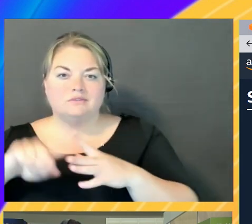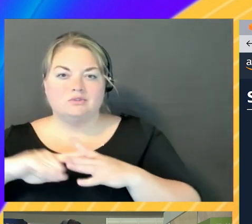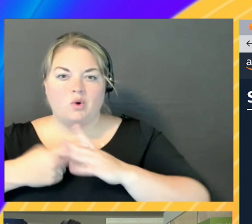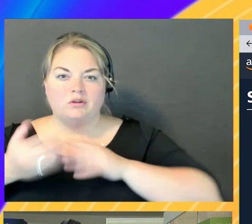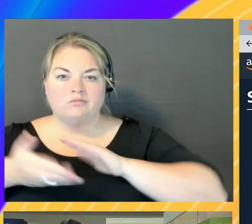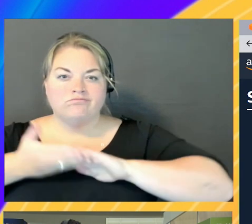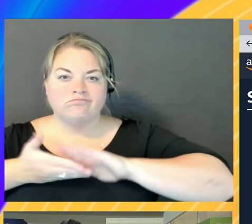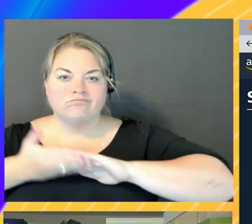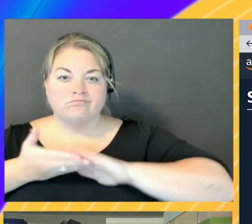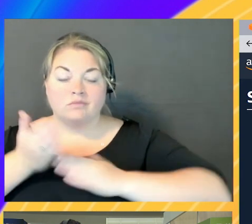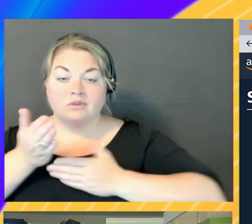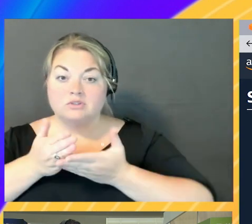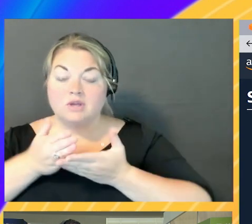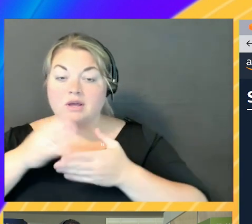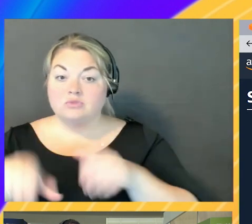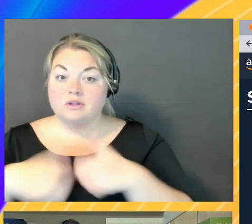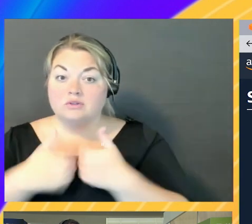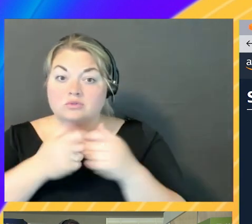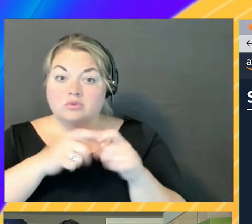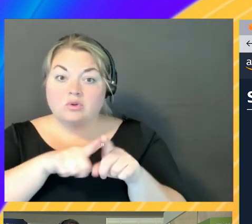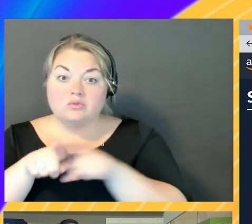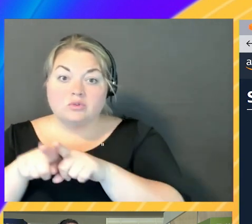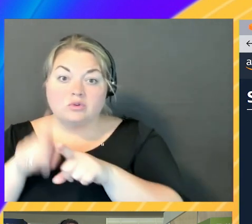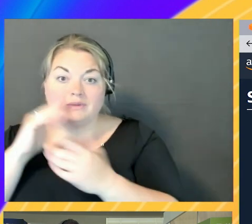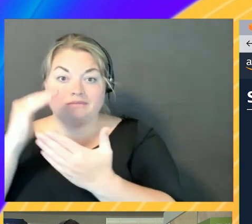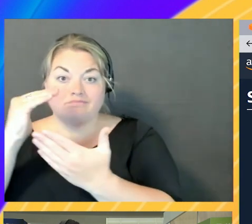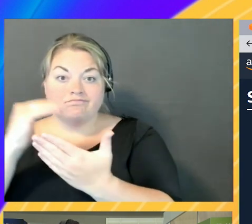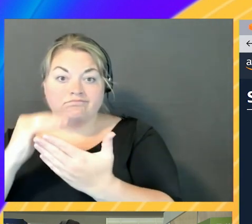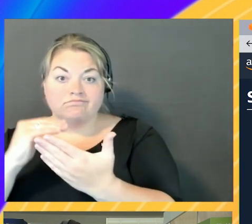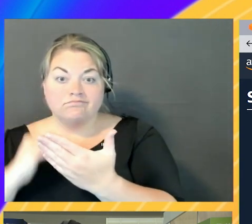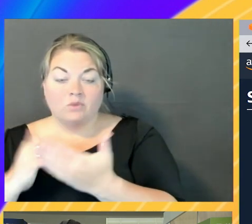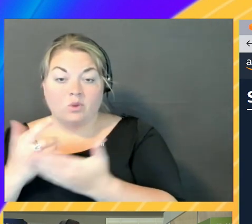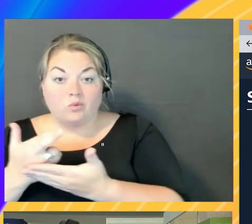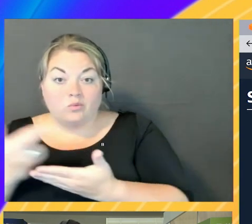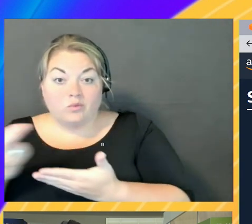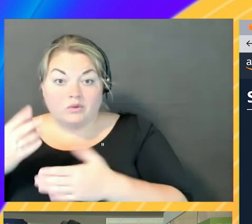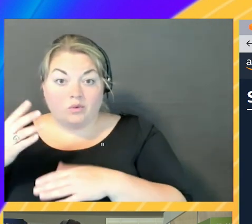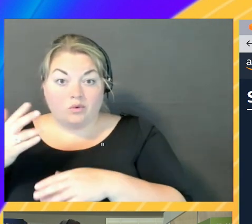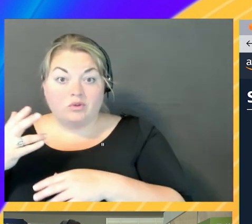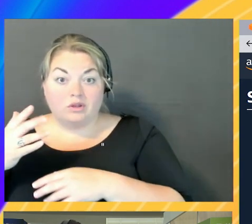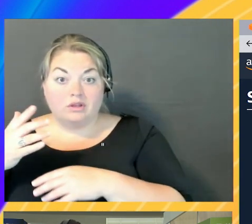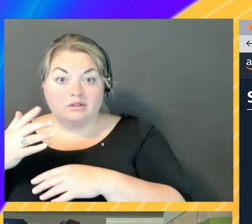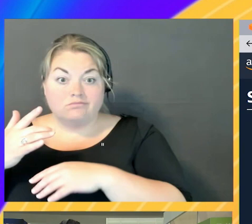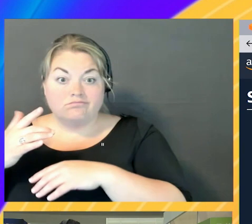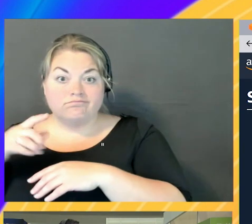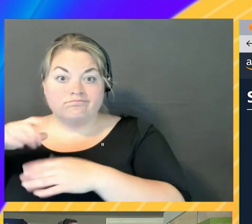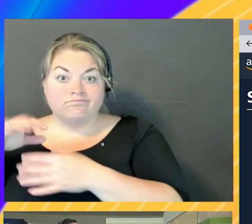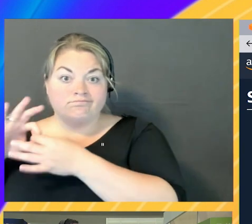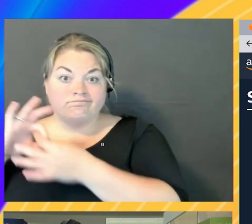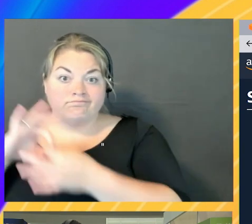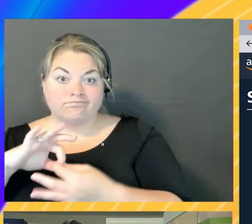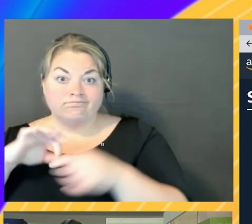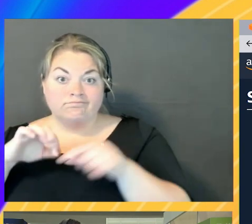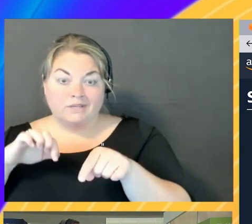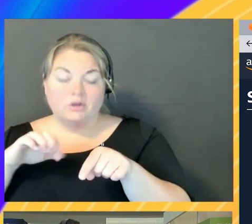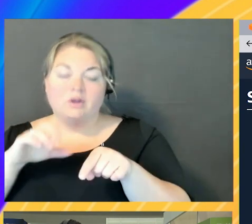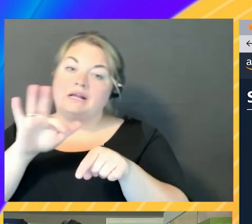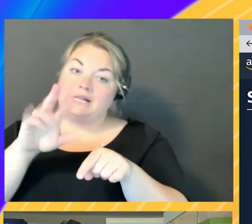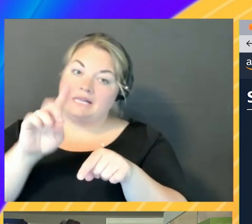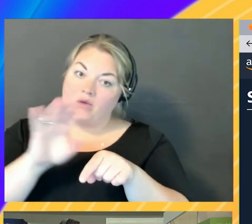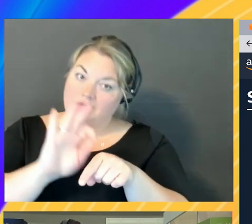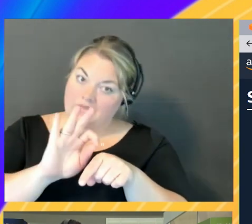challenges also that will list out the resources that are going to be used. So things like, in this case, it's going to be Cloud9, which is our